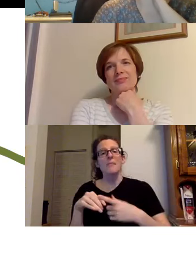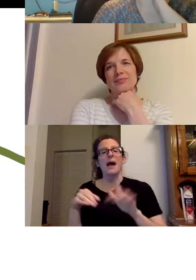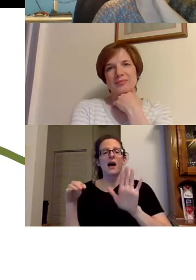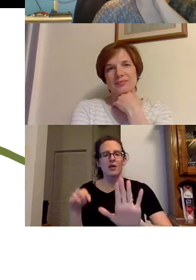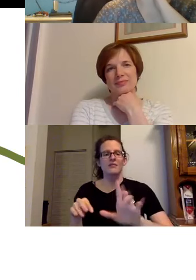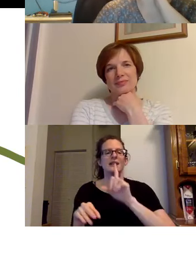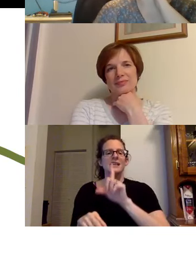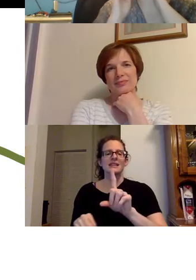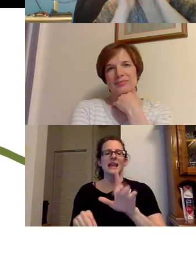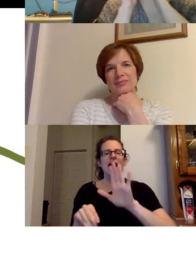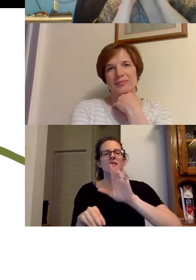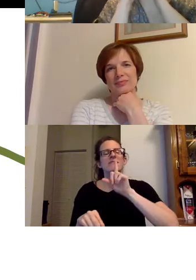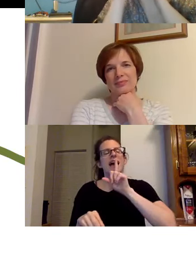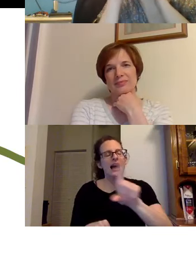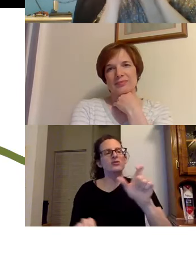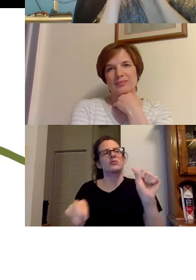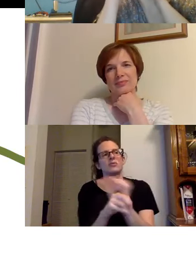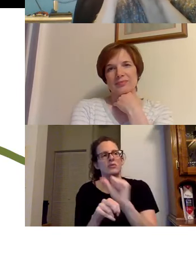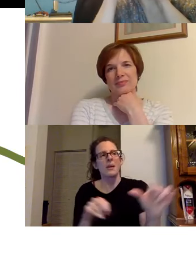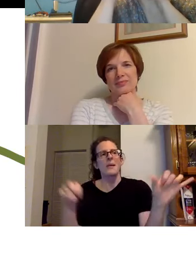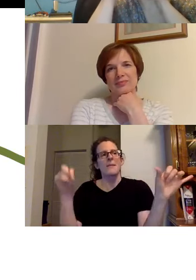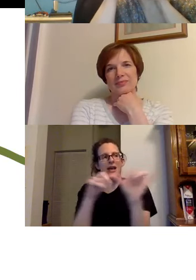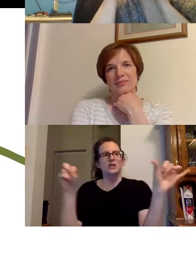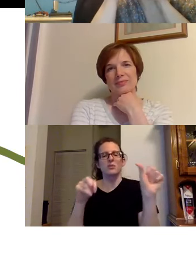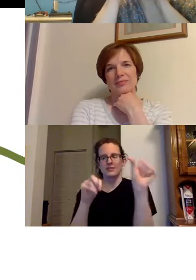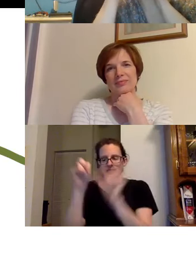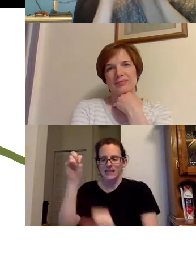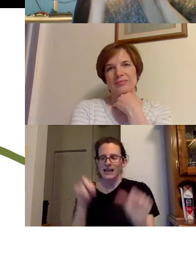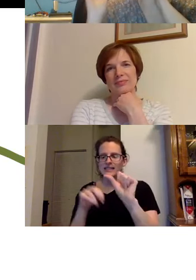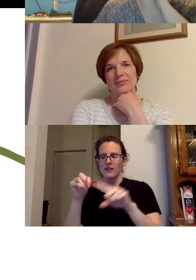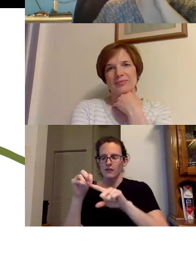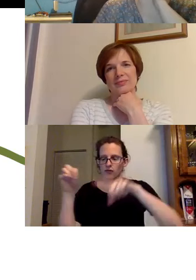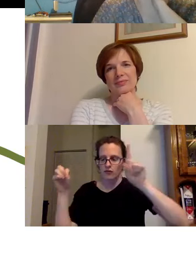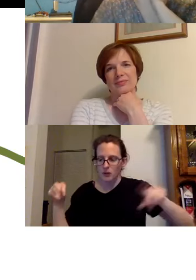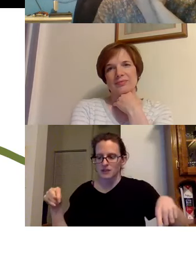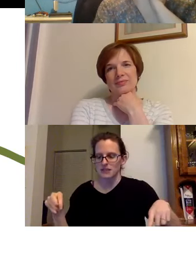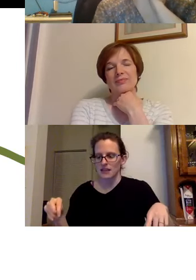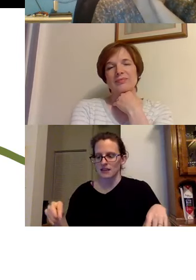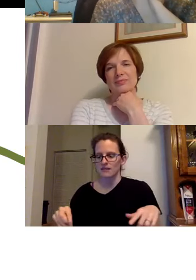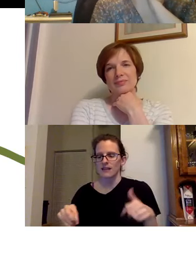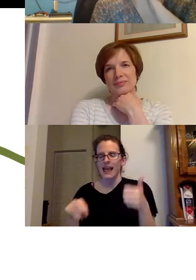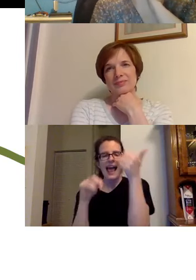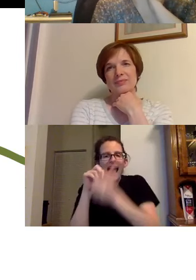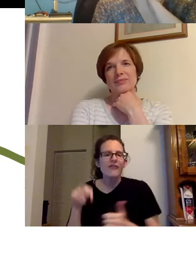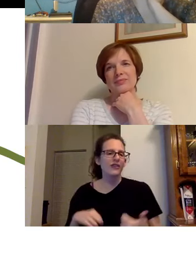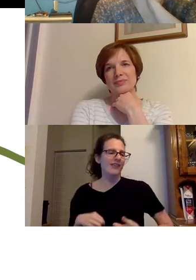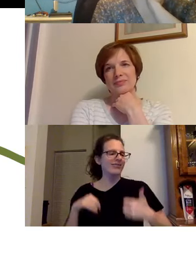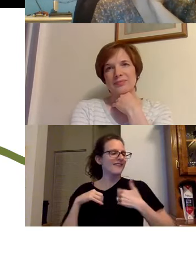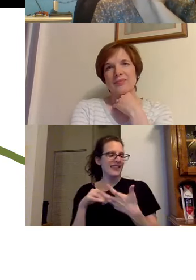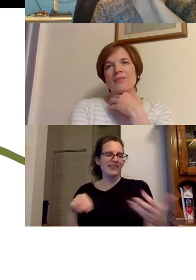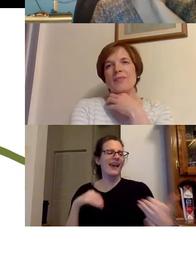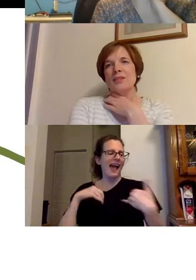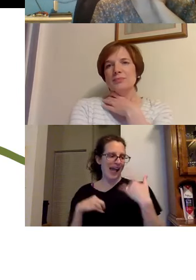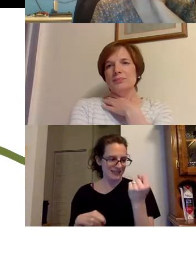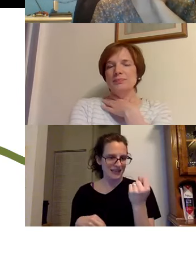actual, measurable, scientific frequency that every living thing is created with. Every organ in our